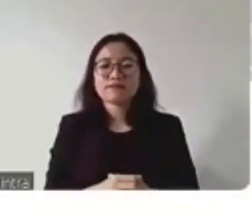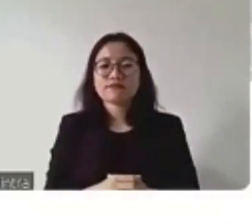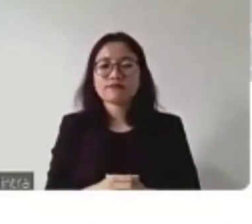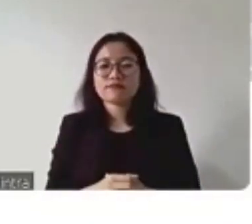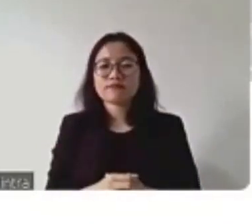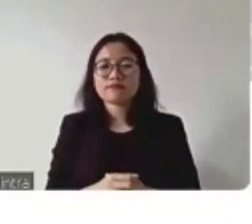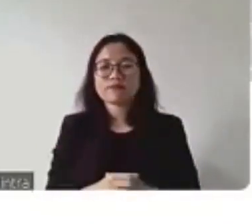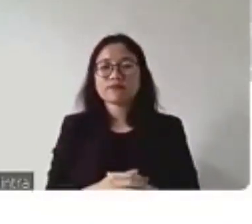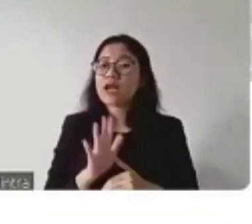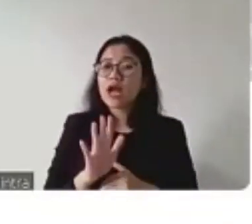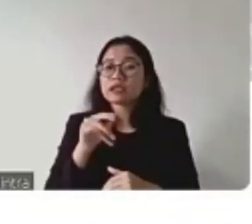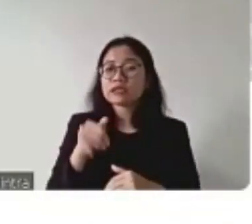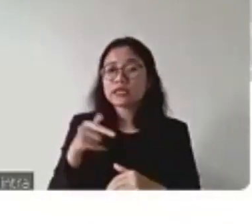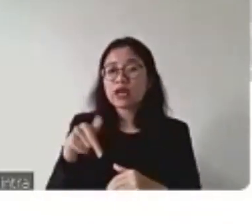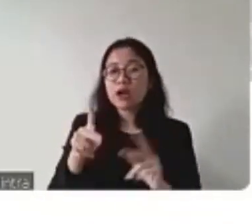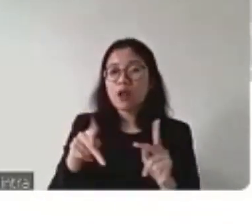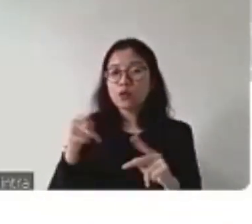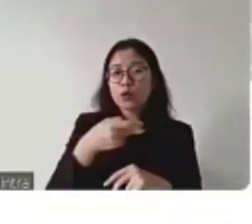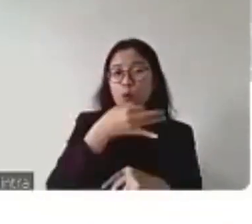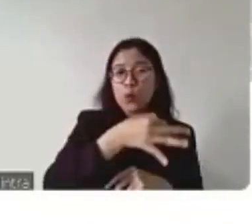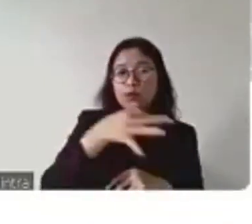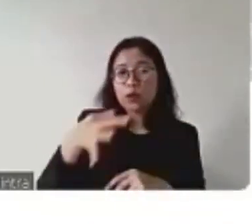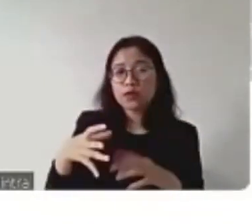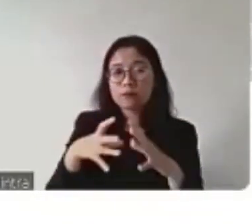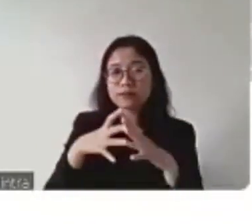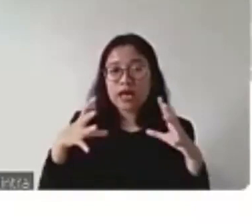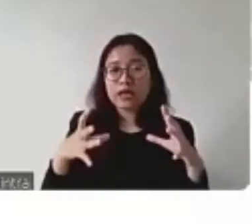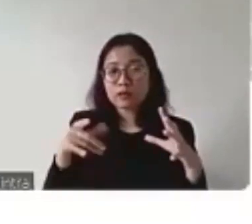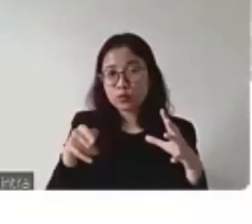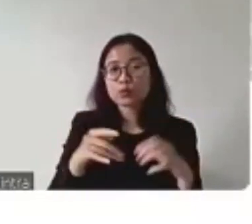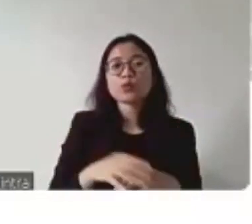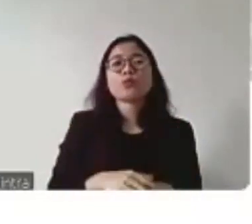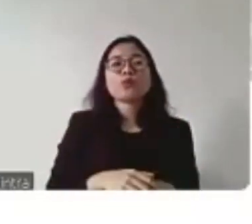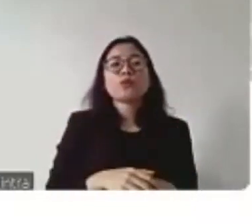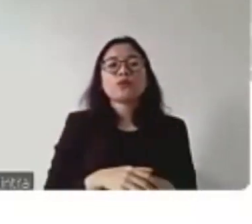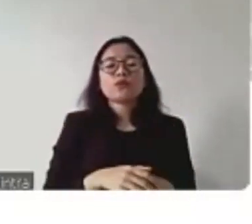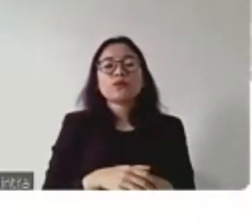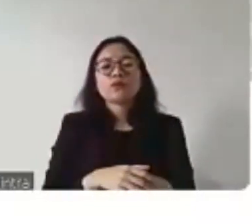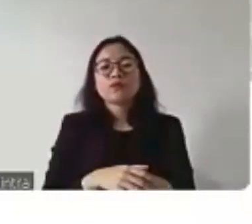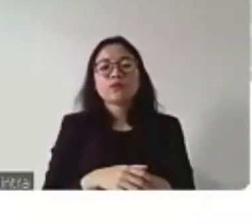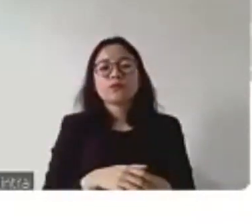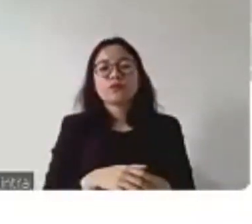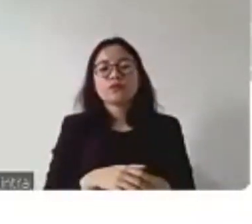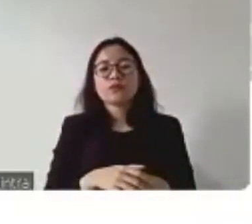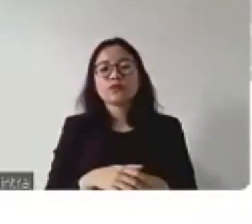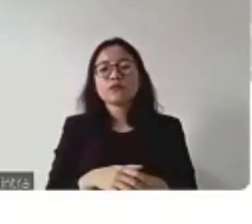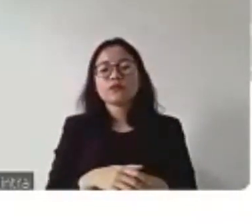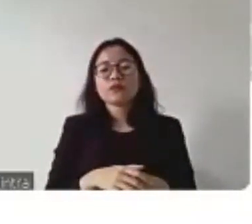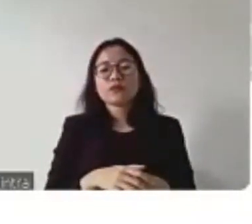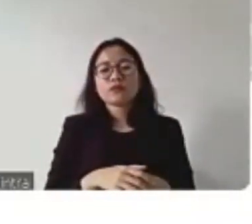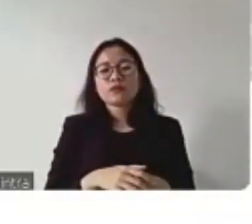by replacing or by phasing out the bad quality of the